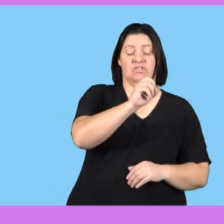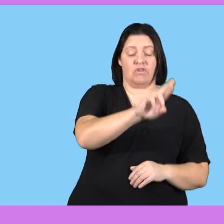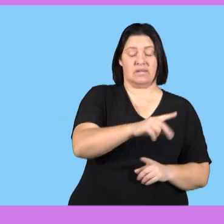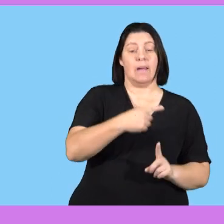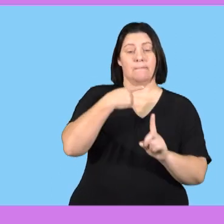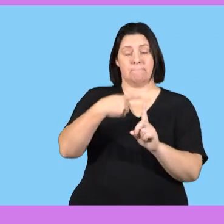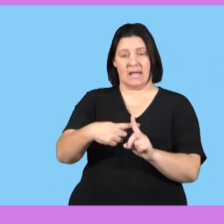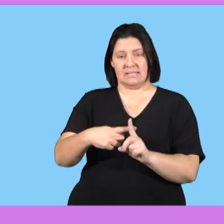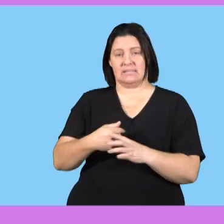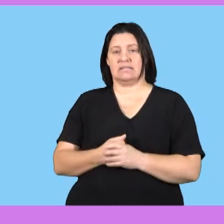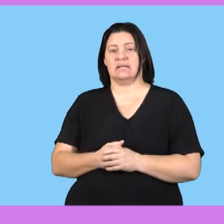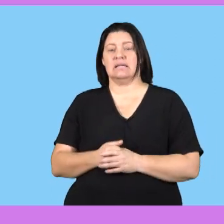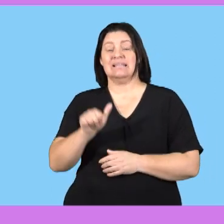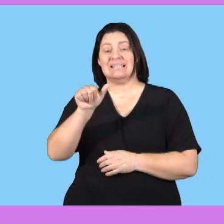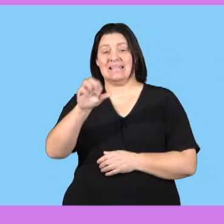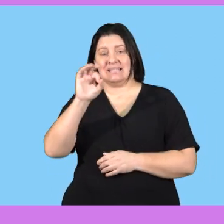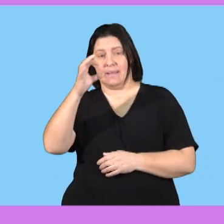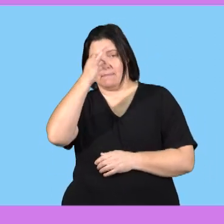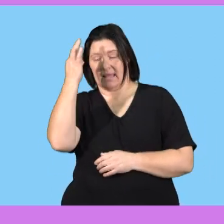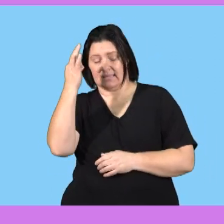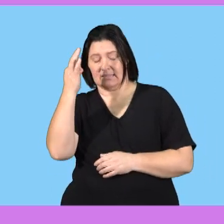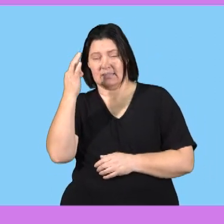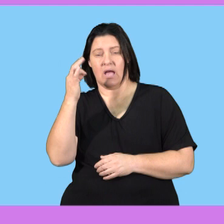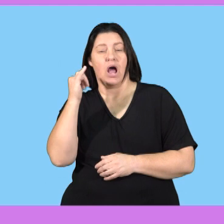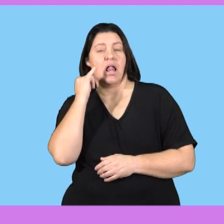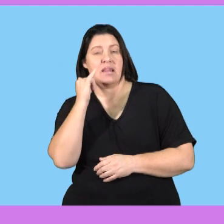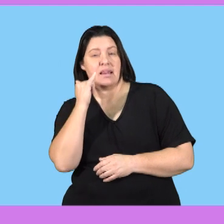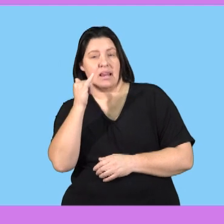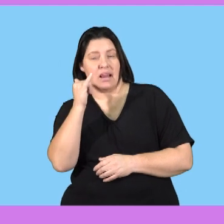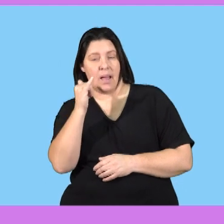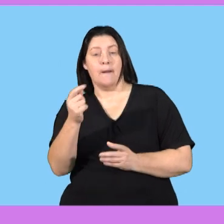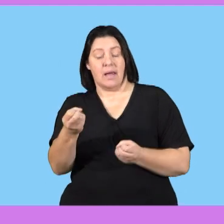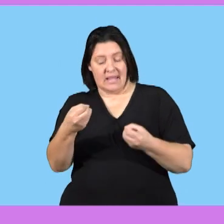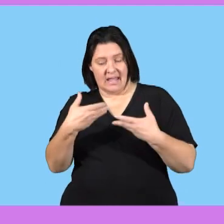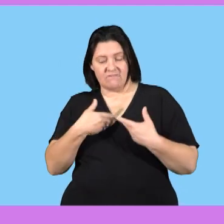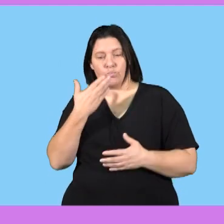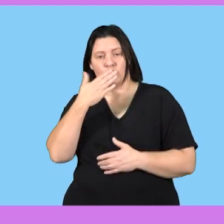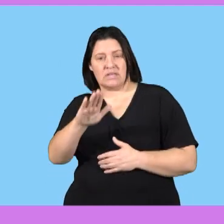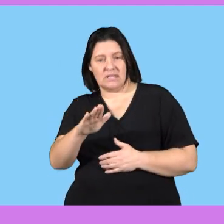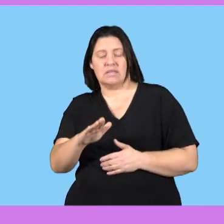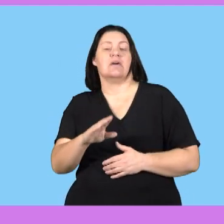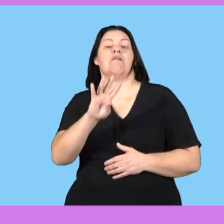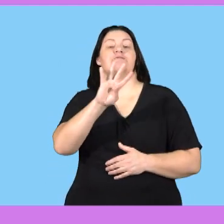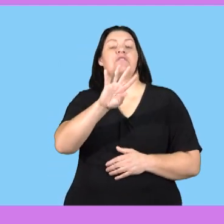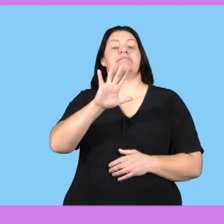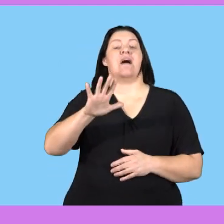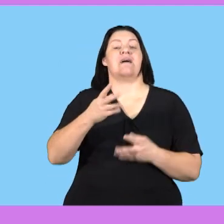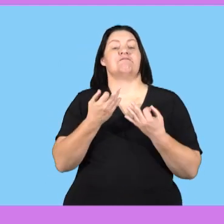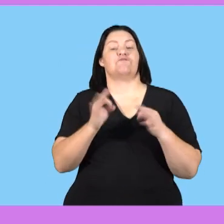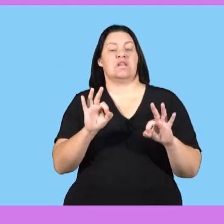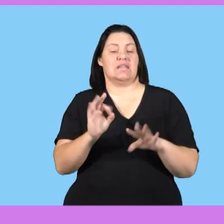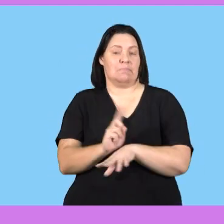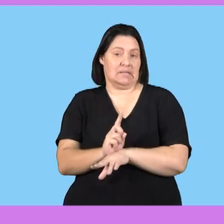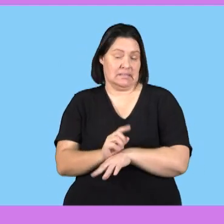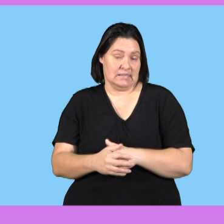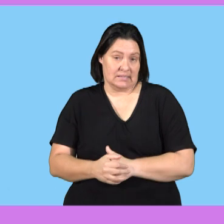remember, he spent 60 minutes per month, but now he's getting 45 free